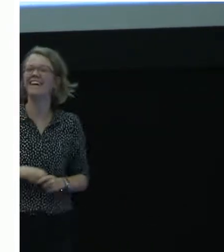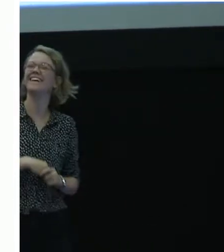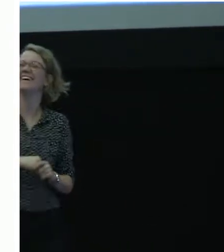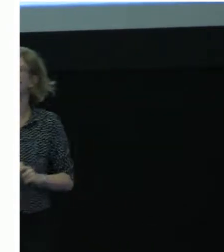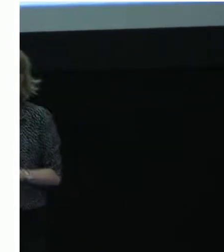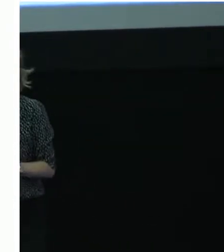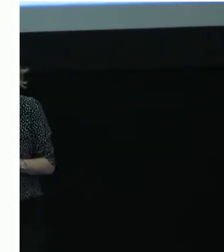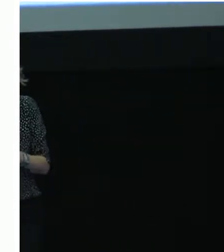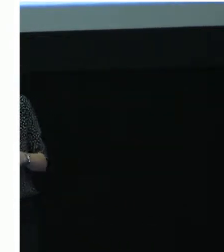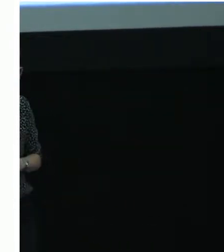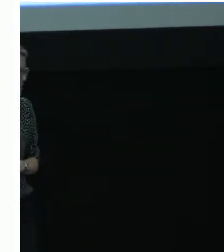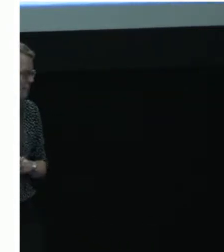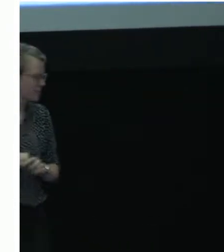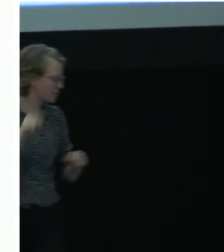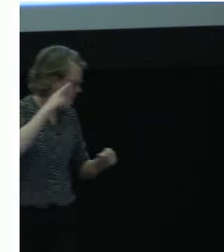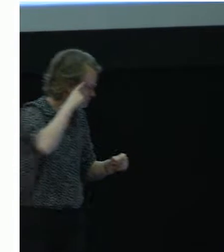sight, sorry.